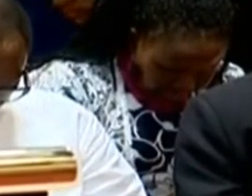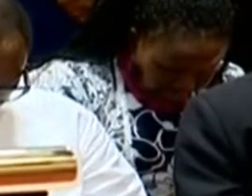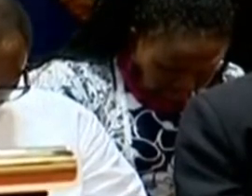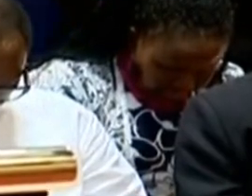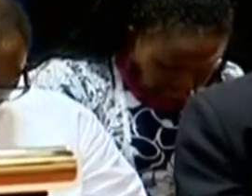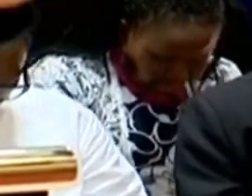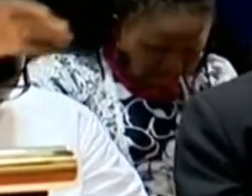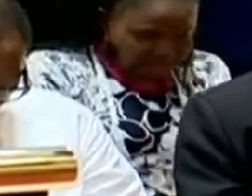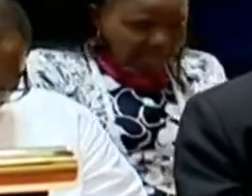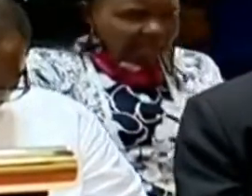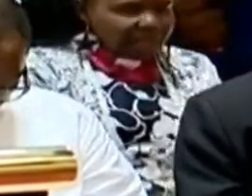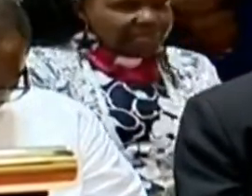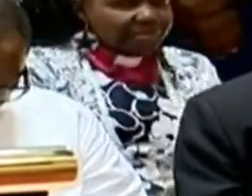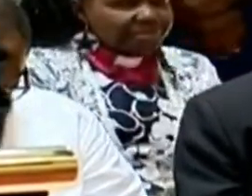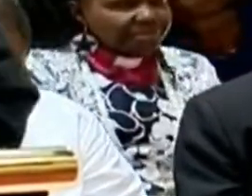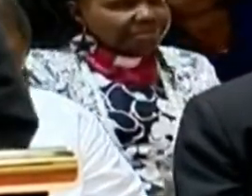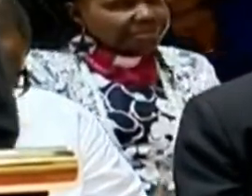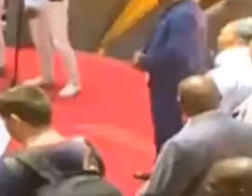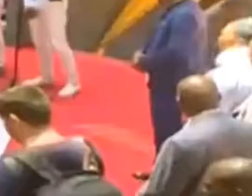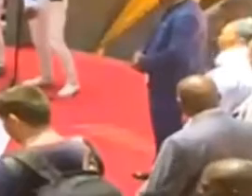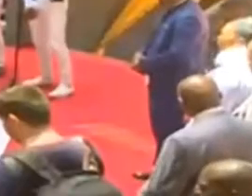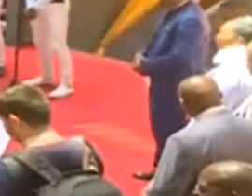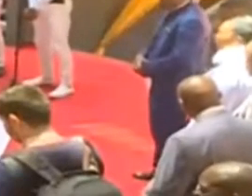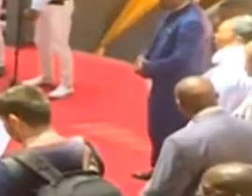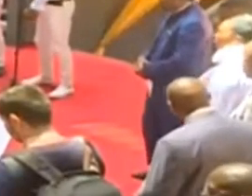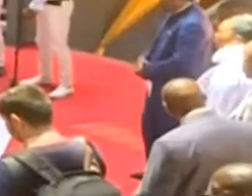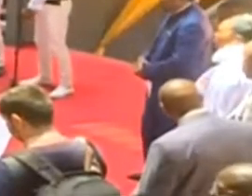Jesus' name. Amen. Amen.